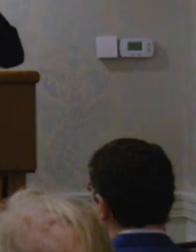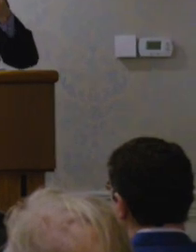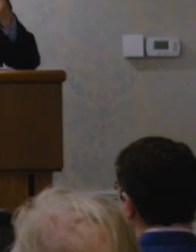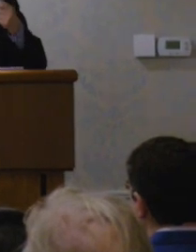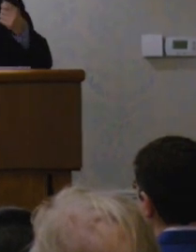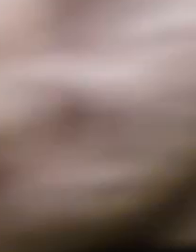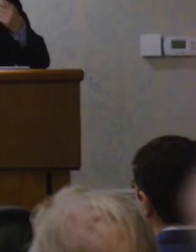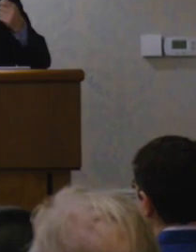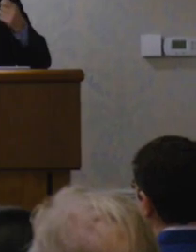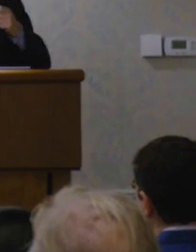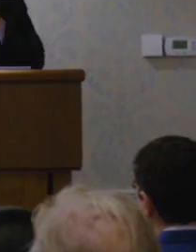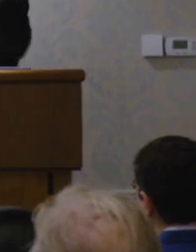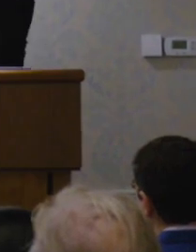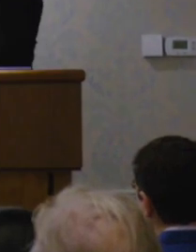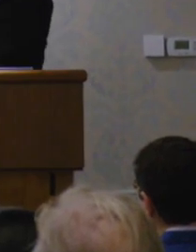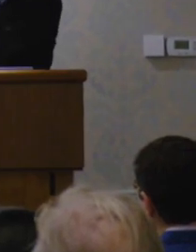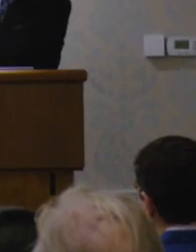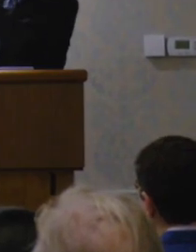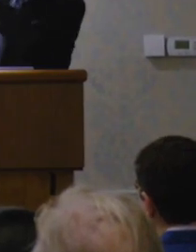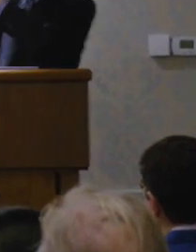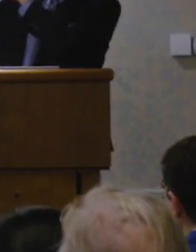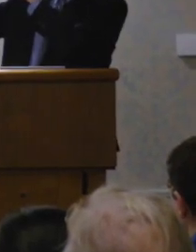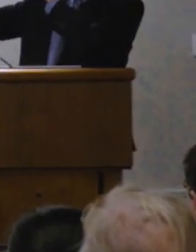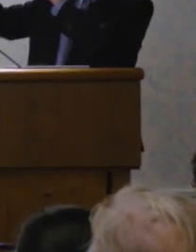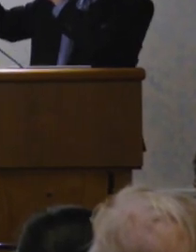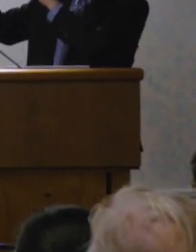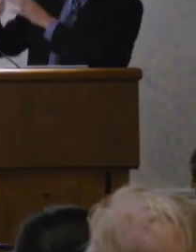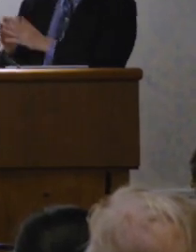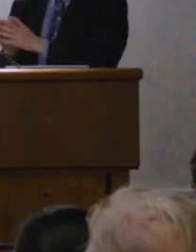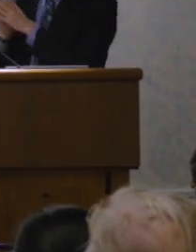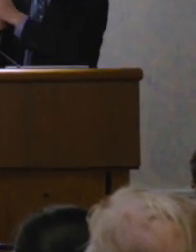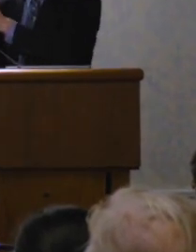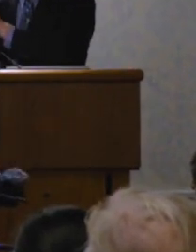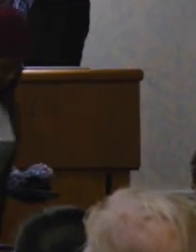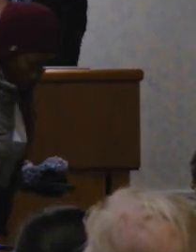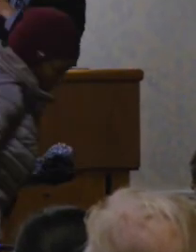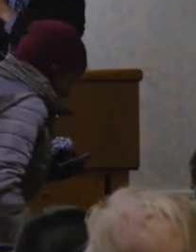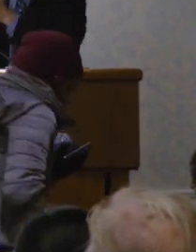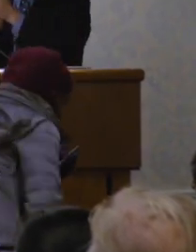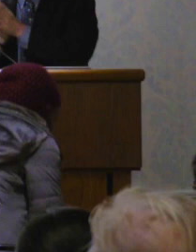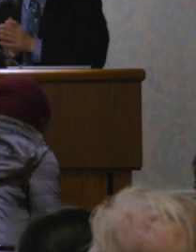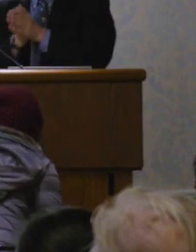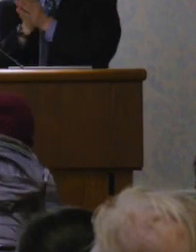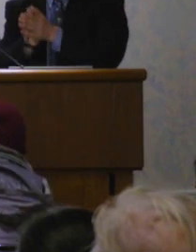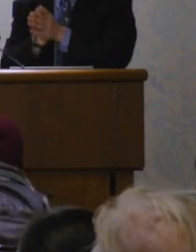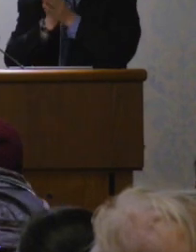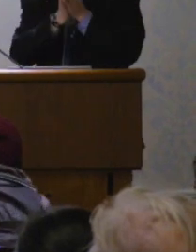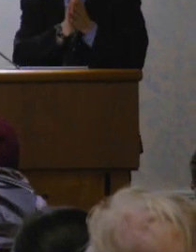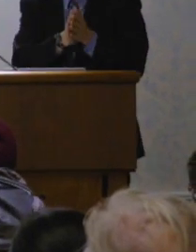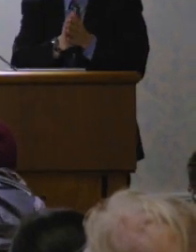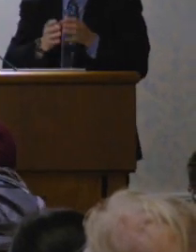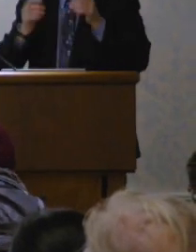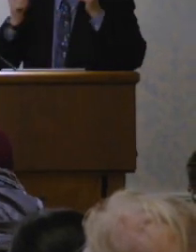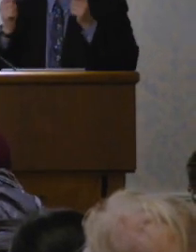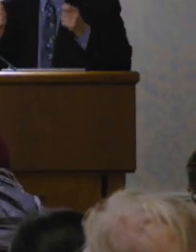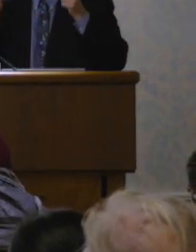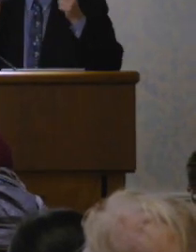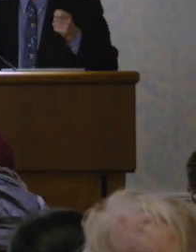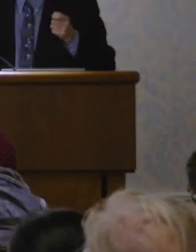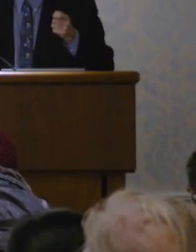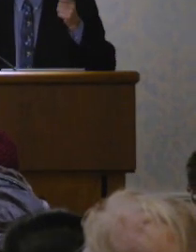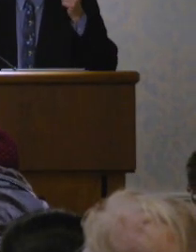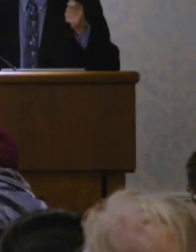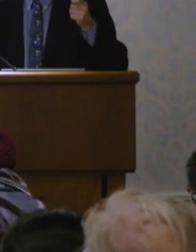motivated, qualified teacher. What that means, standard deviation is a technical term, what that means students can learn double or triple what they